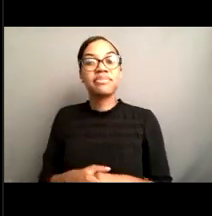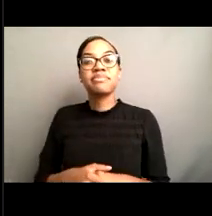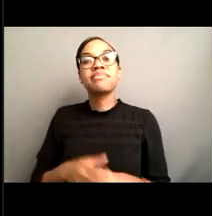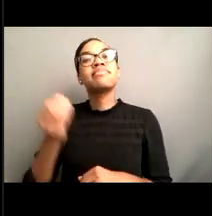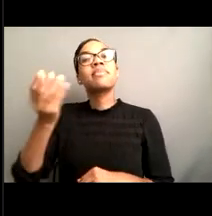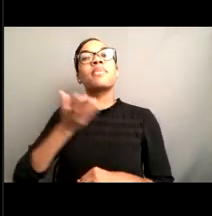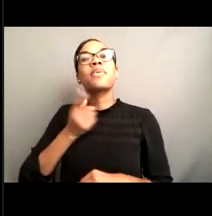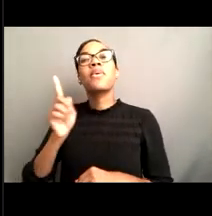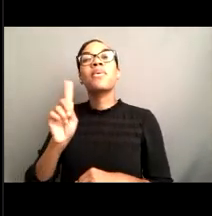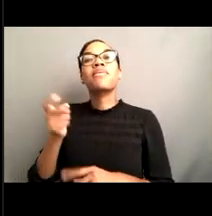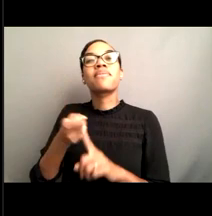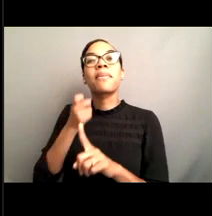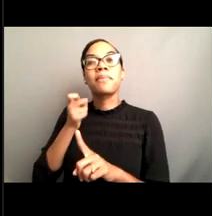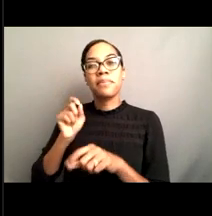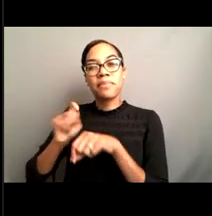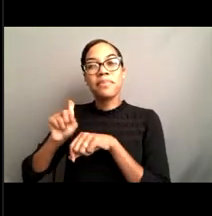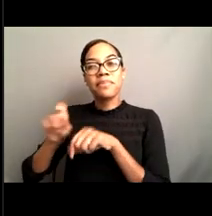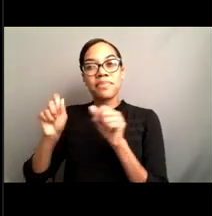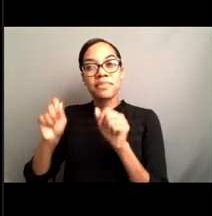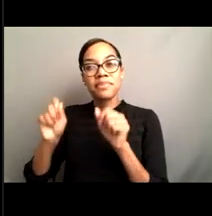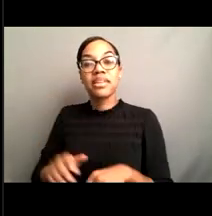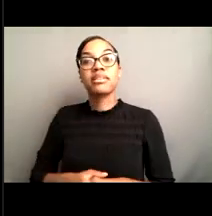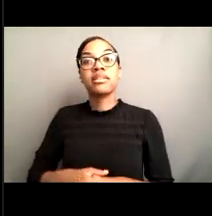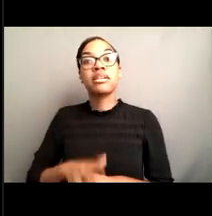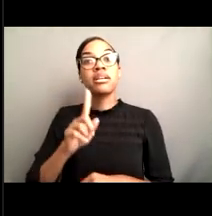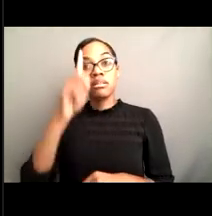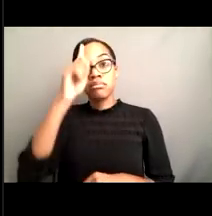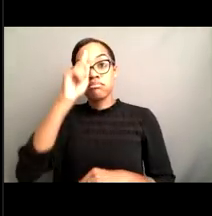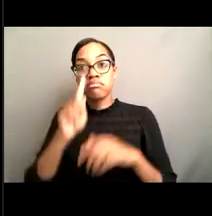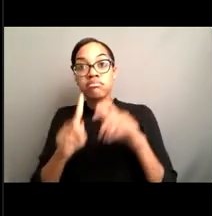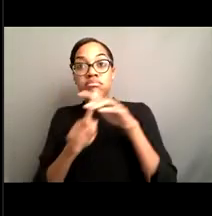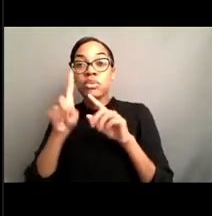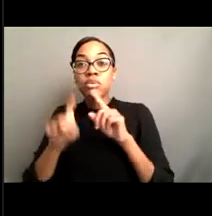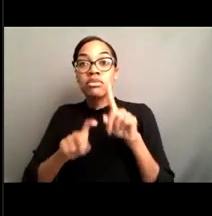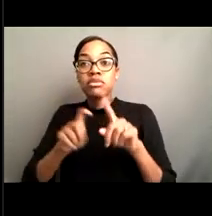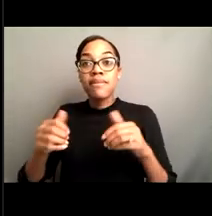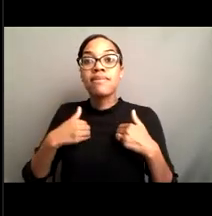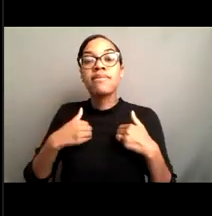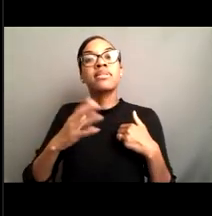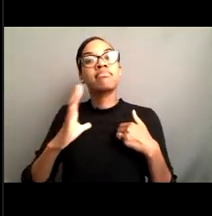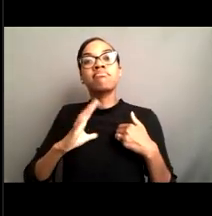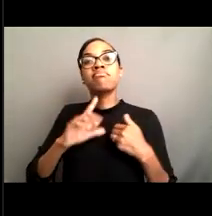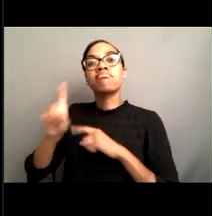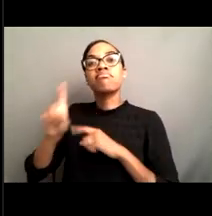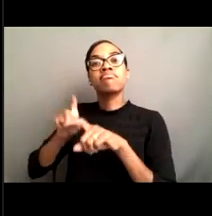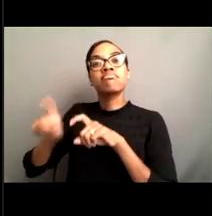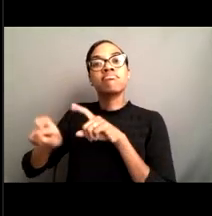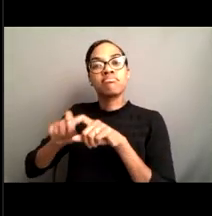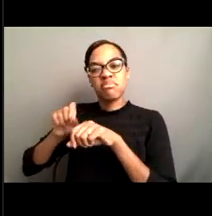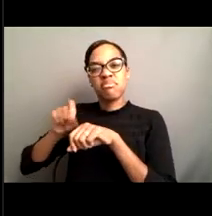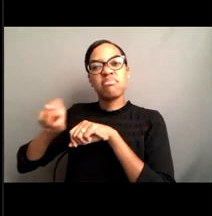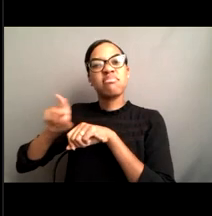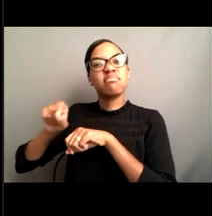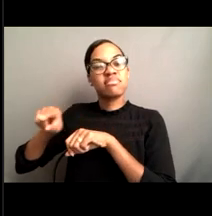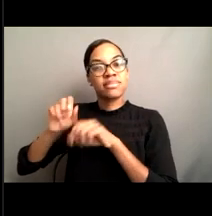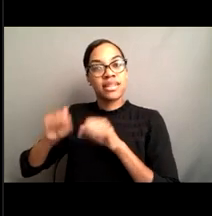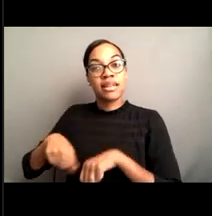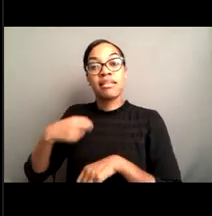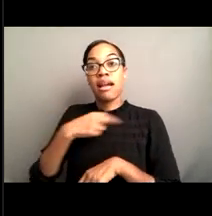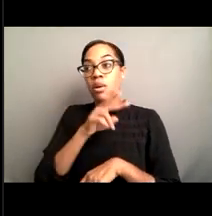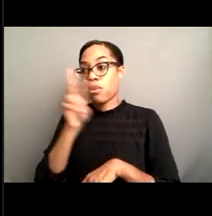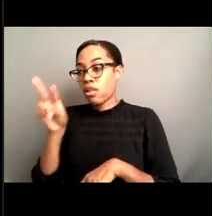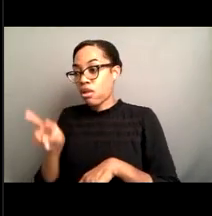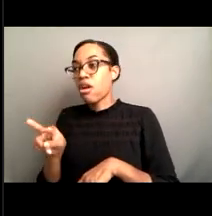from. And we encourage you to ask those questions as you go and I will keep track of them. And then when we pause in Jeff's presentation,